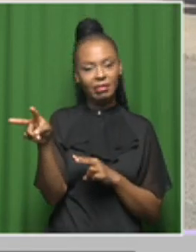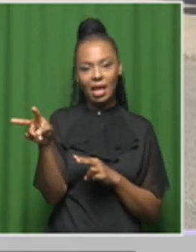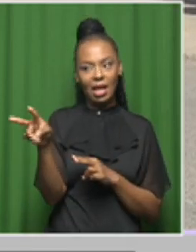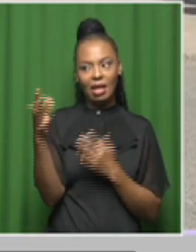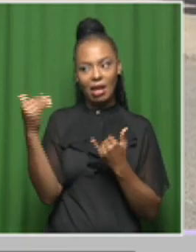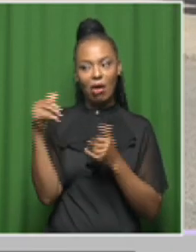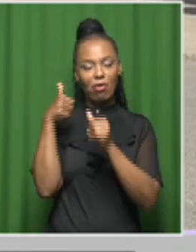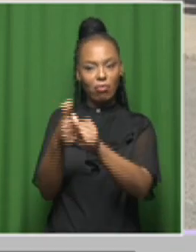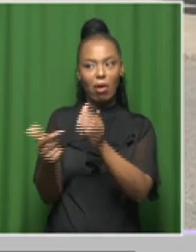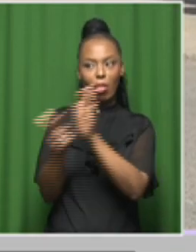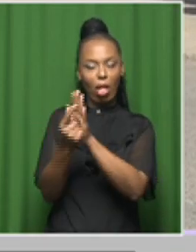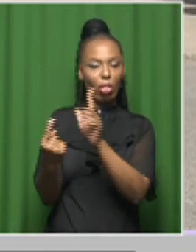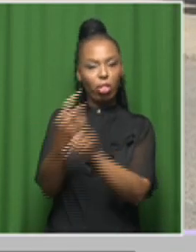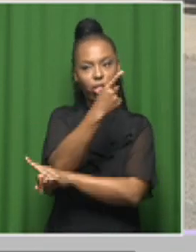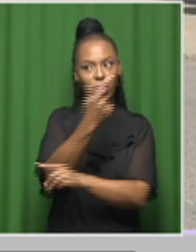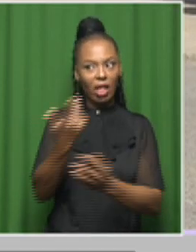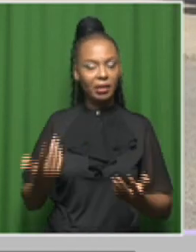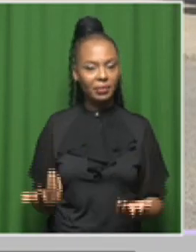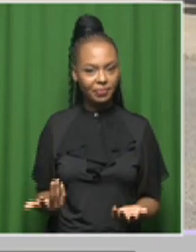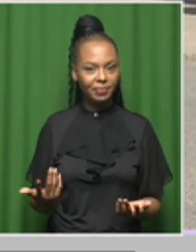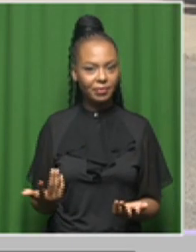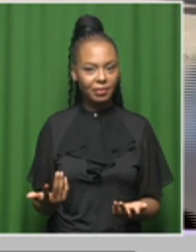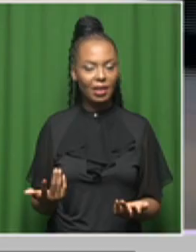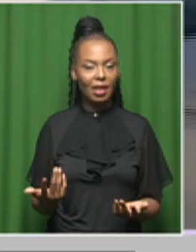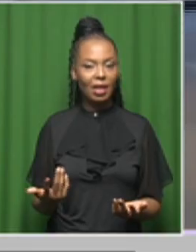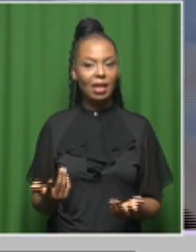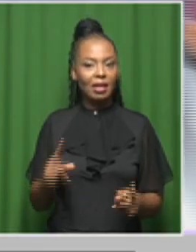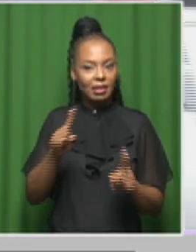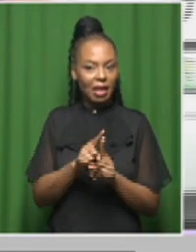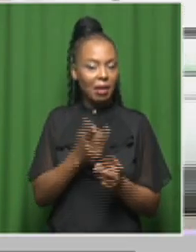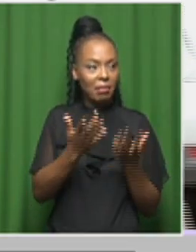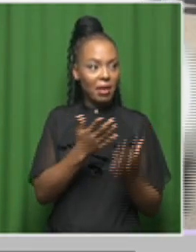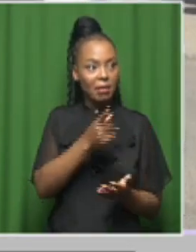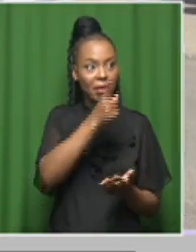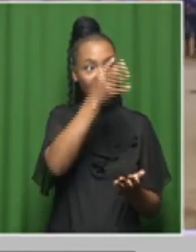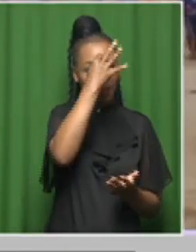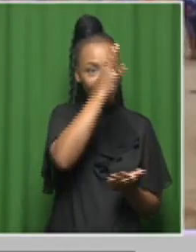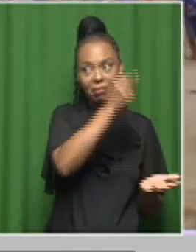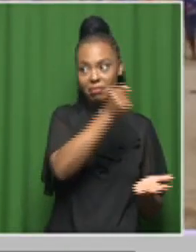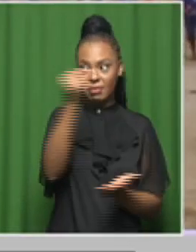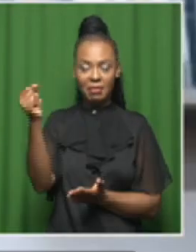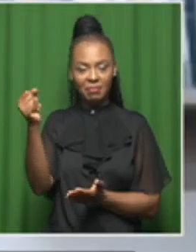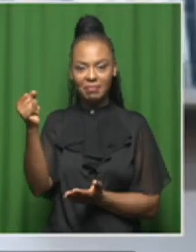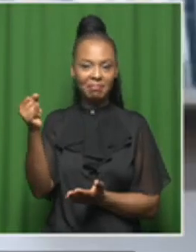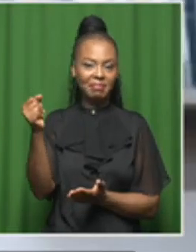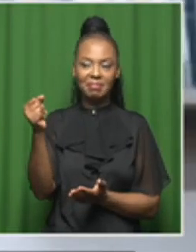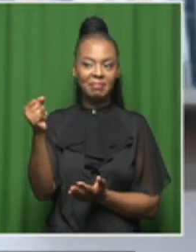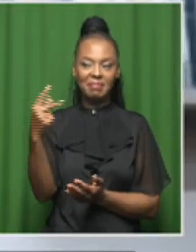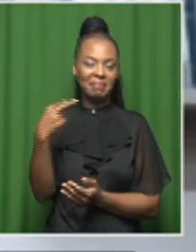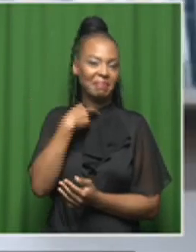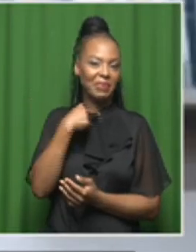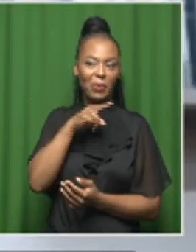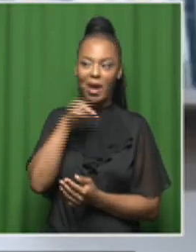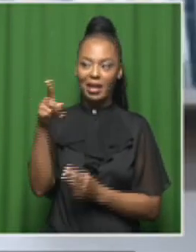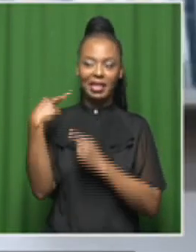nonprofit. But also the funders might say, we really don't need to give you money because you are not accountable. So